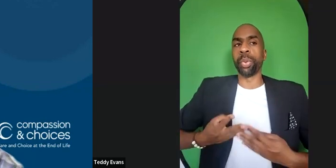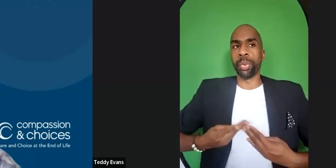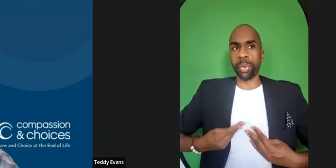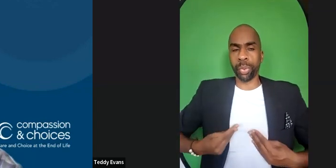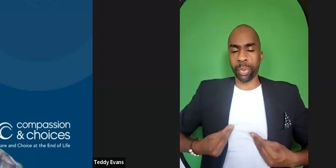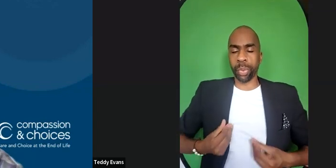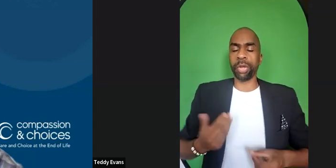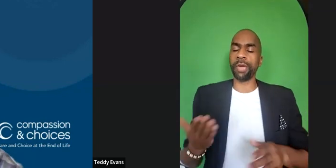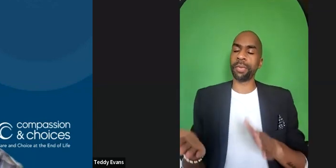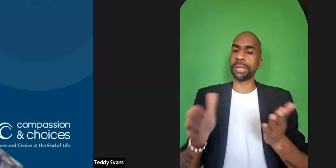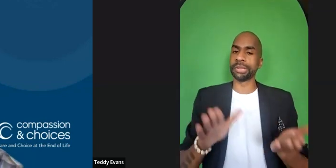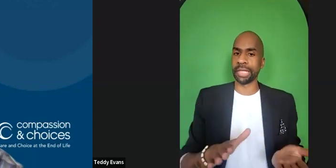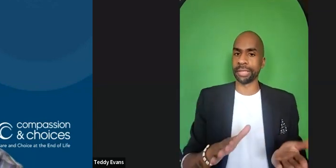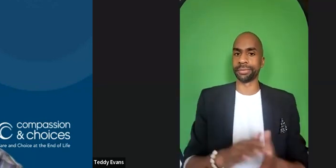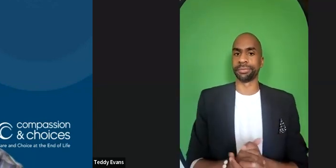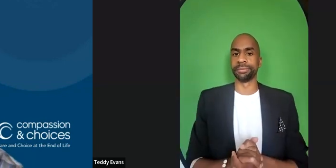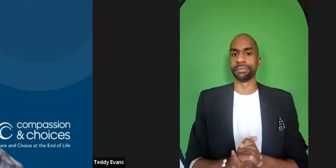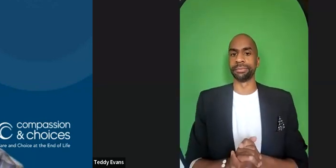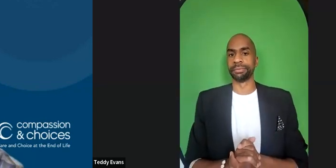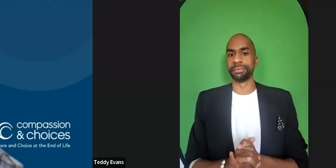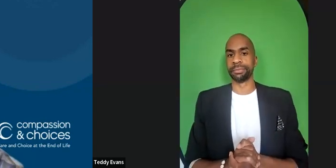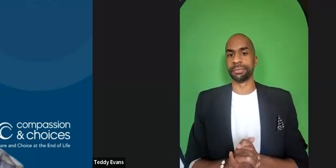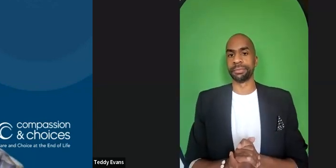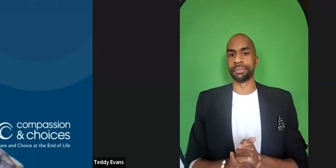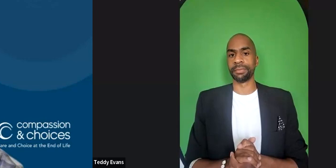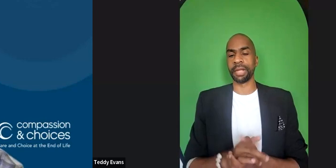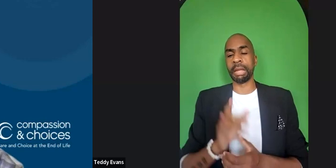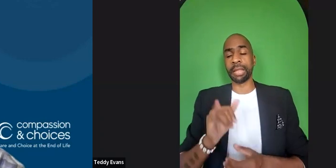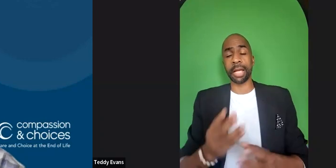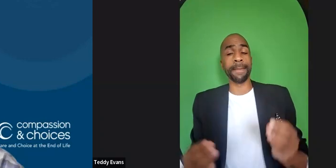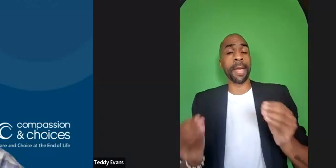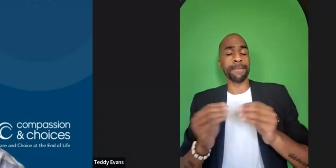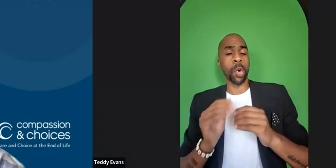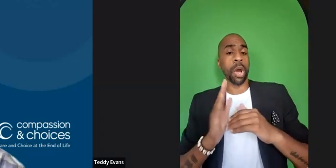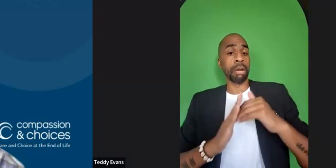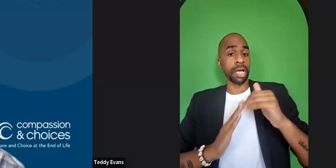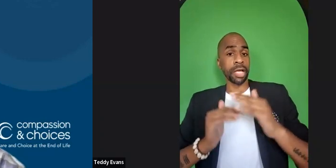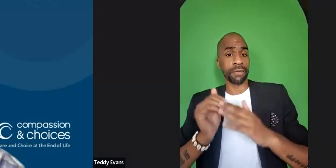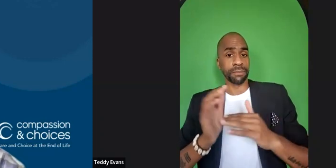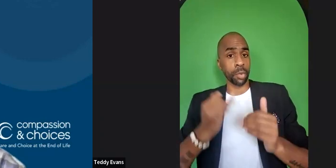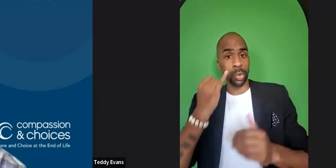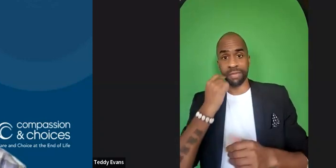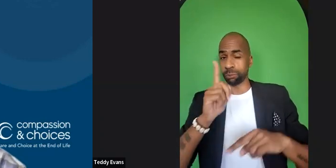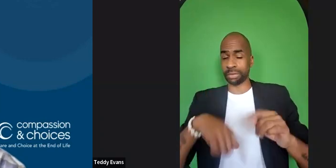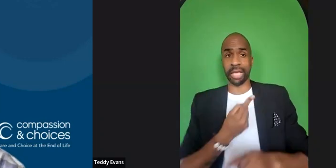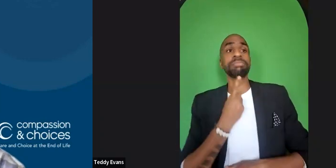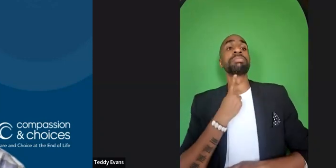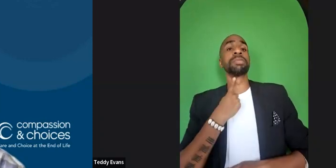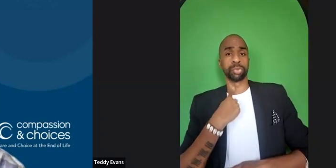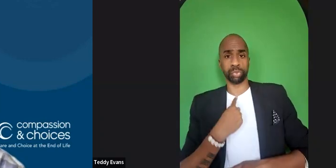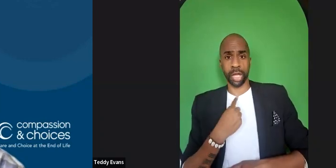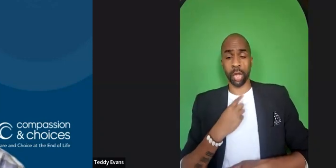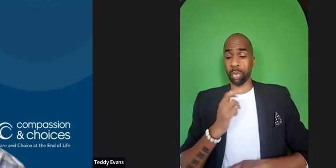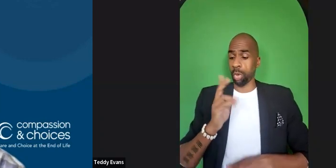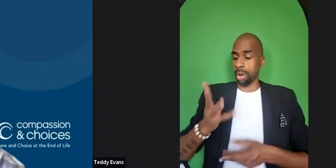placed. It's, you know, might be a little bit counterintuitive, but it can actually be more comfortable to have a rectal tube in place than if the feeding tube through the nose